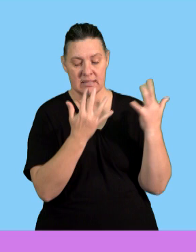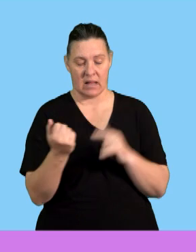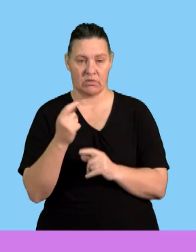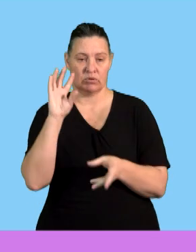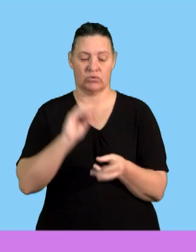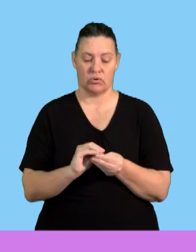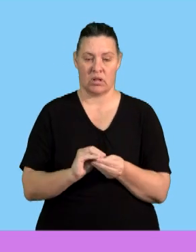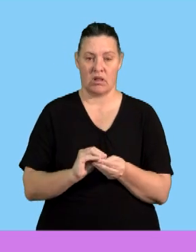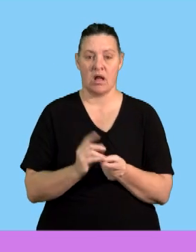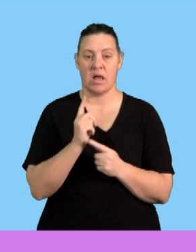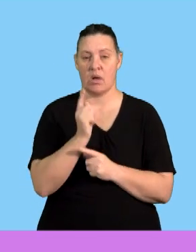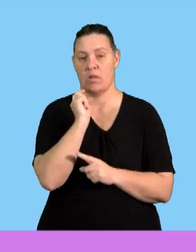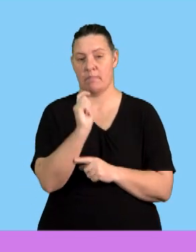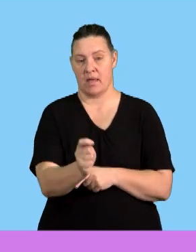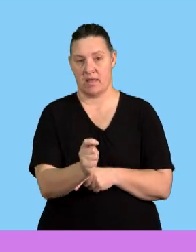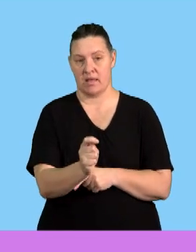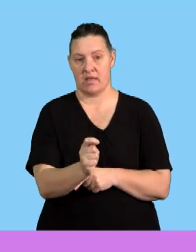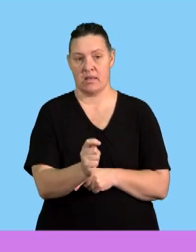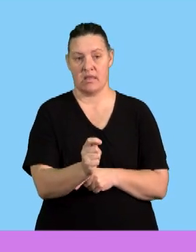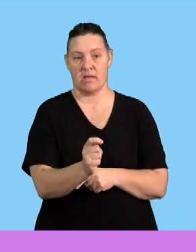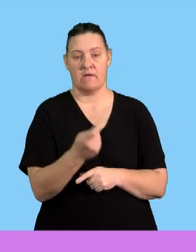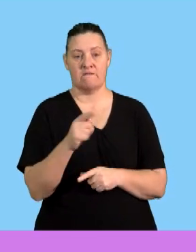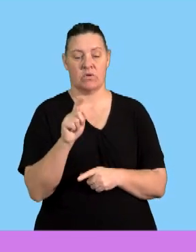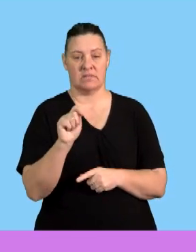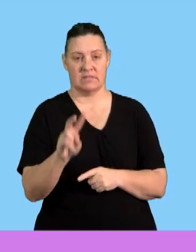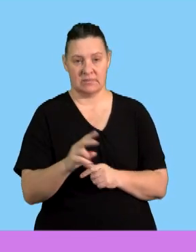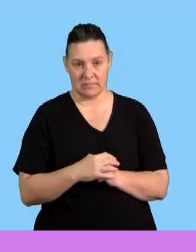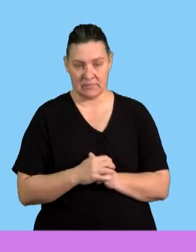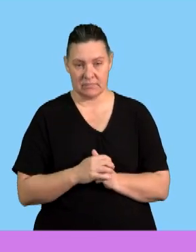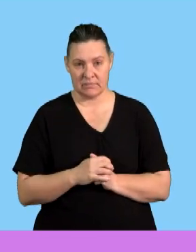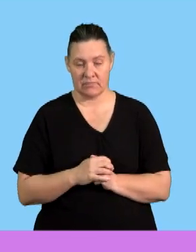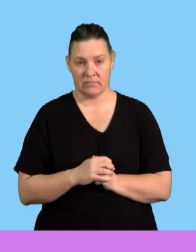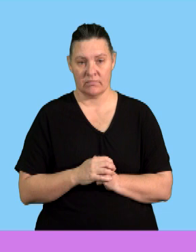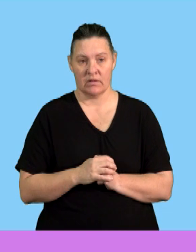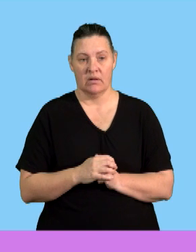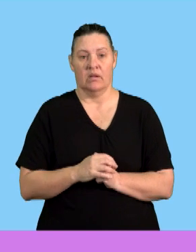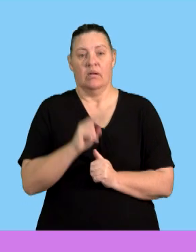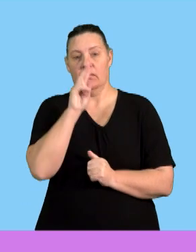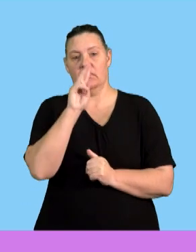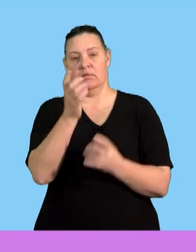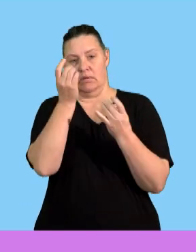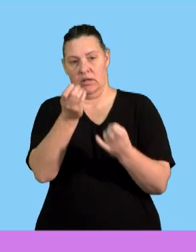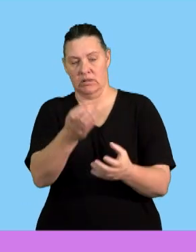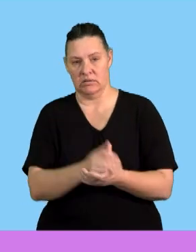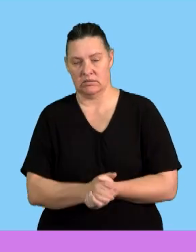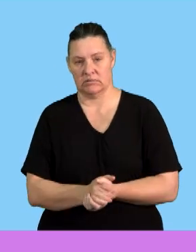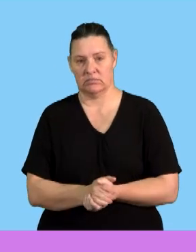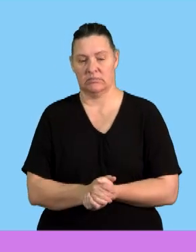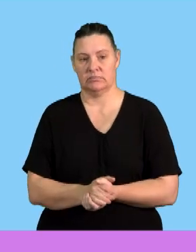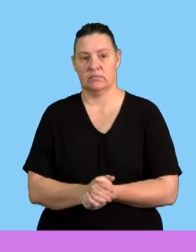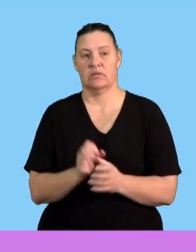total amount that he will pay for the TV. So let's look at the information. There is